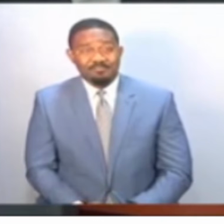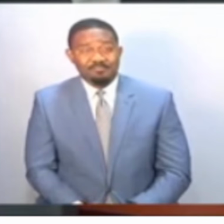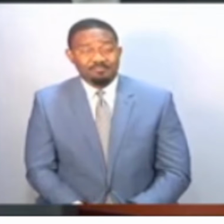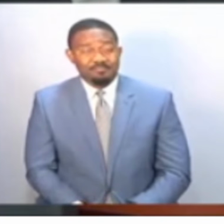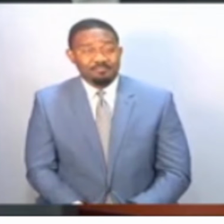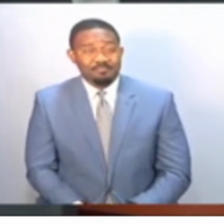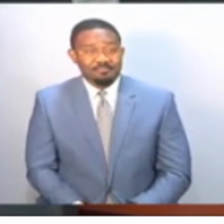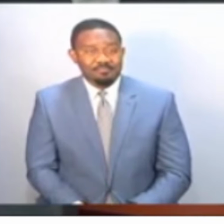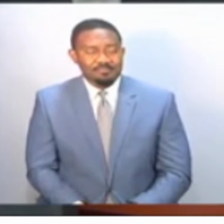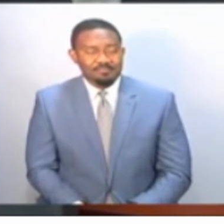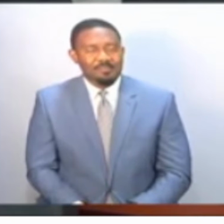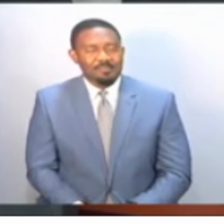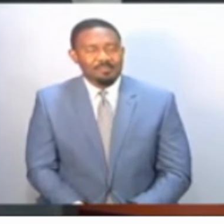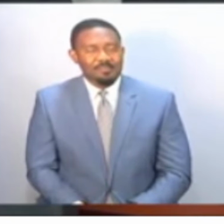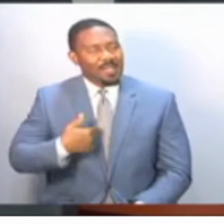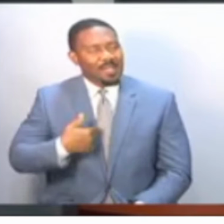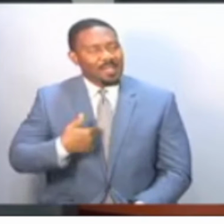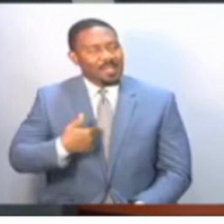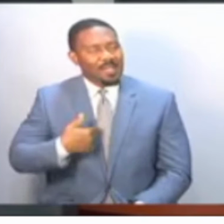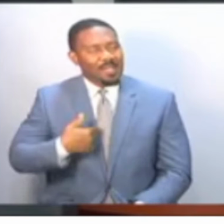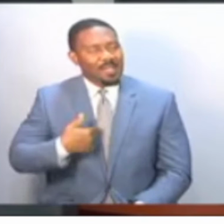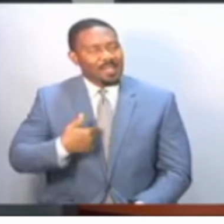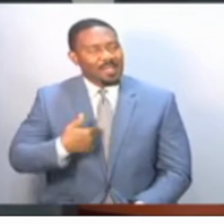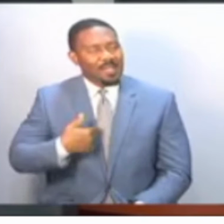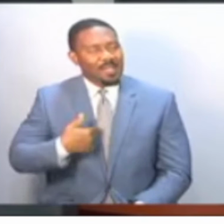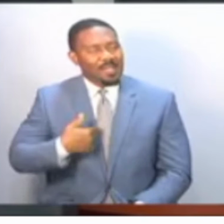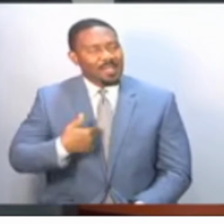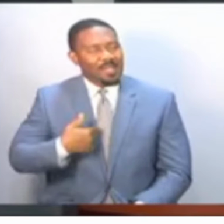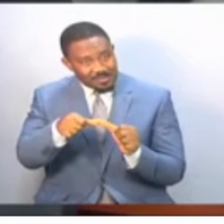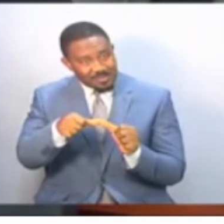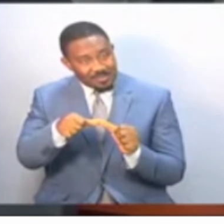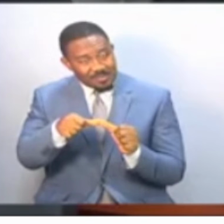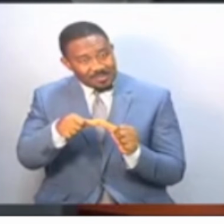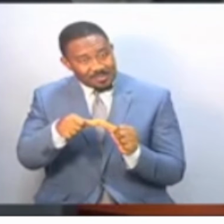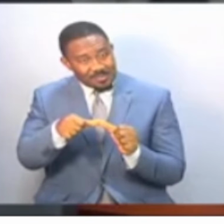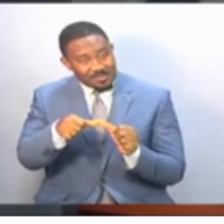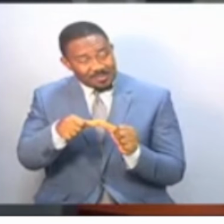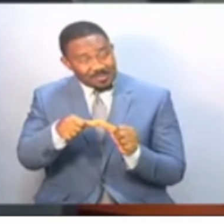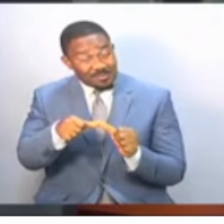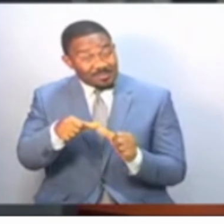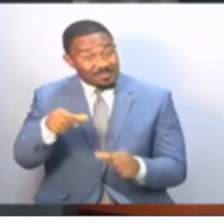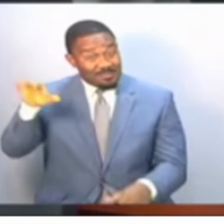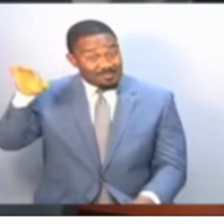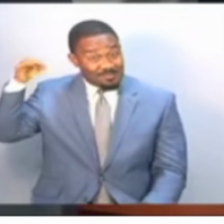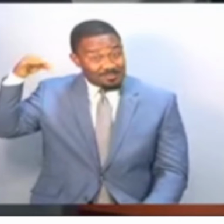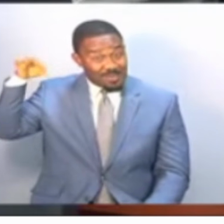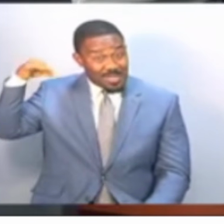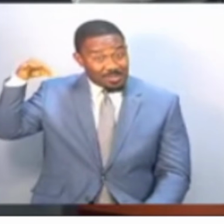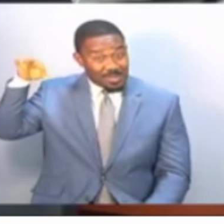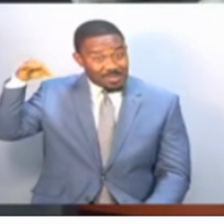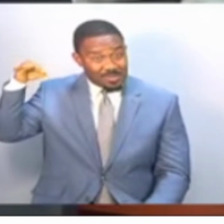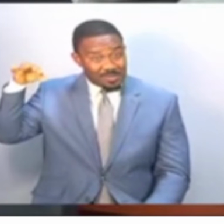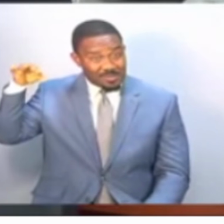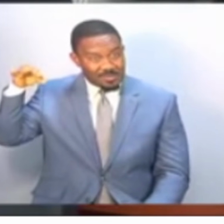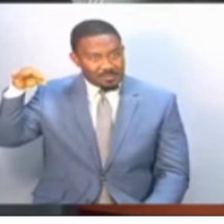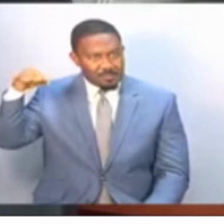What I recall is that the bell developed a